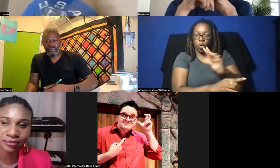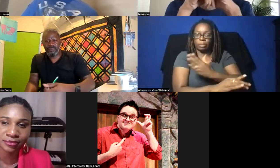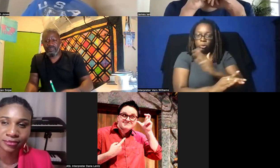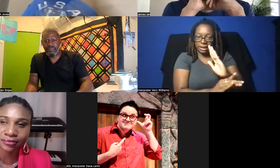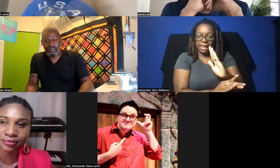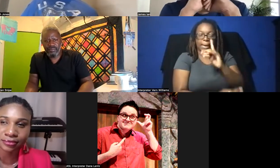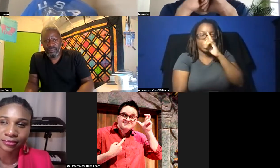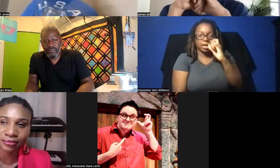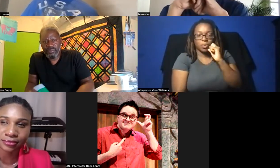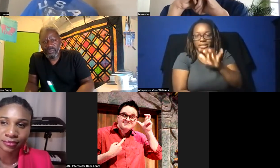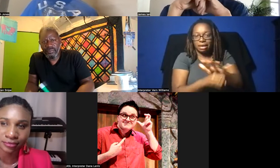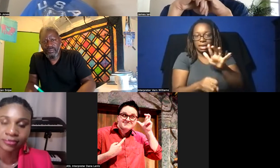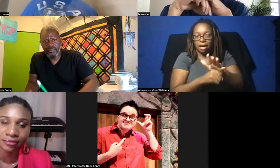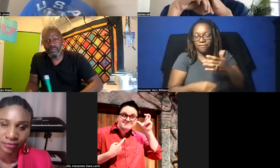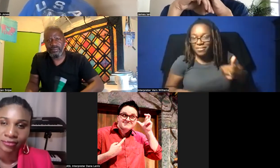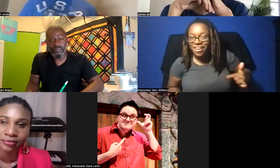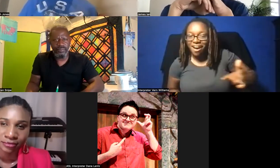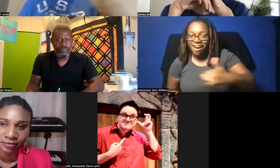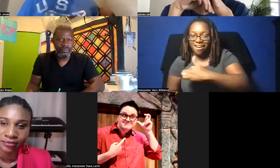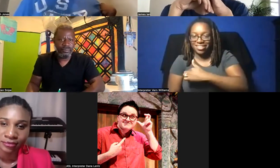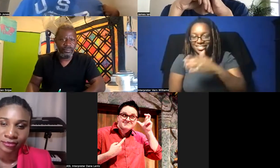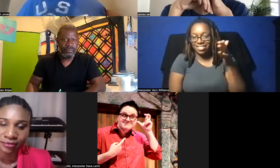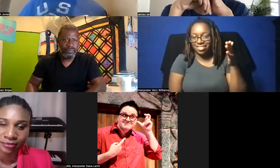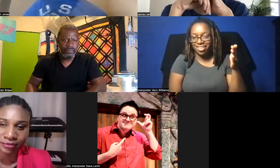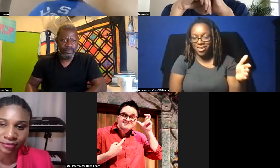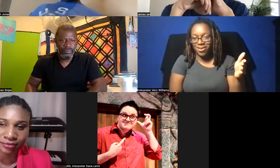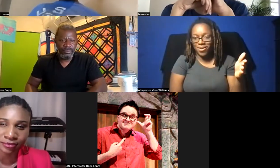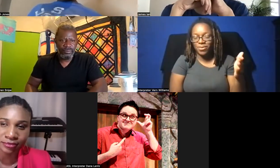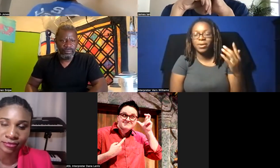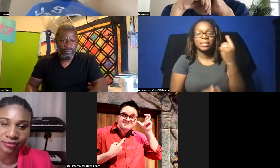that there wasn't enough of us. So when I think about